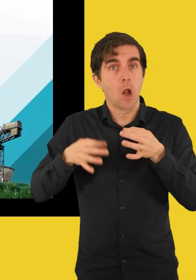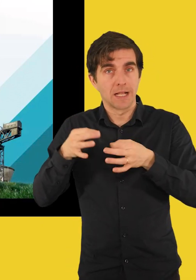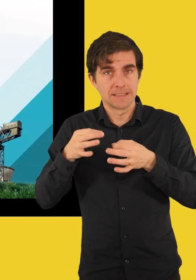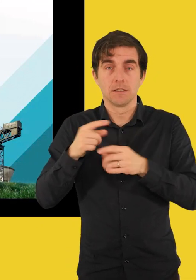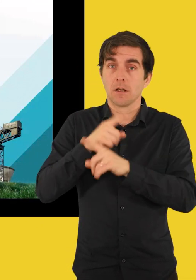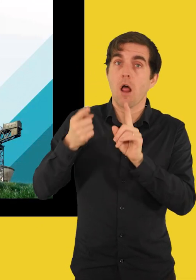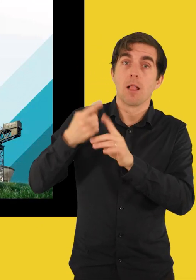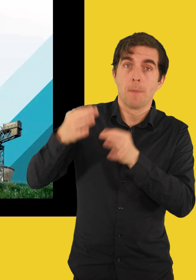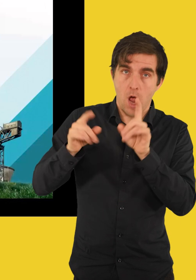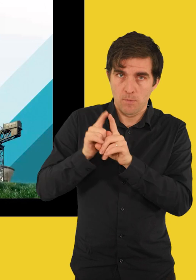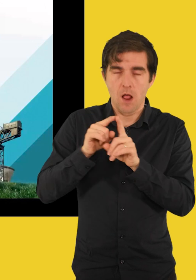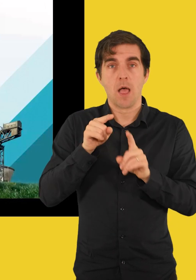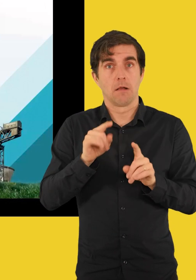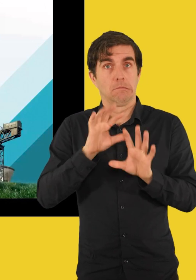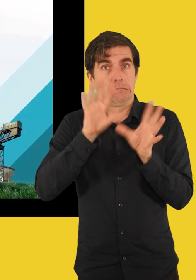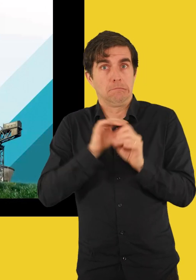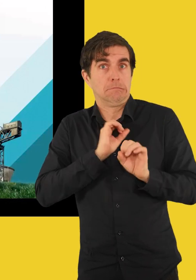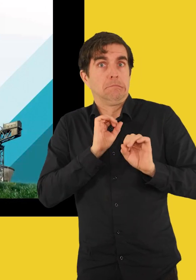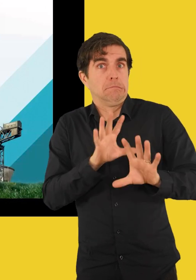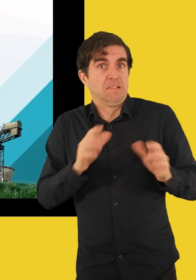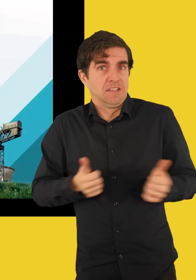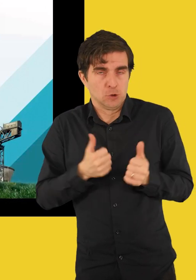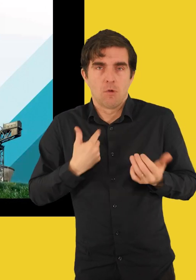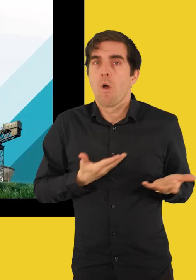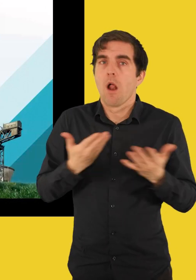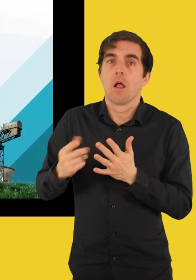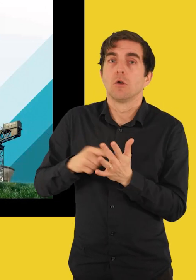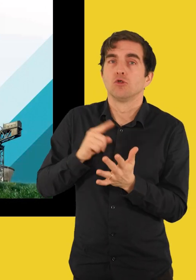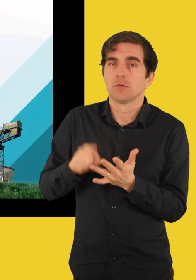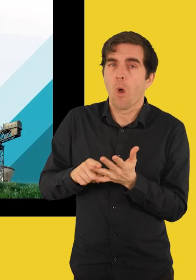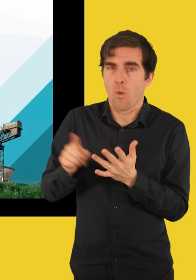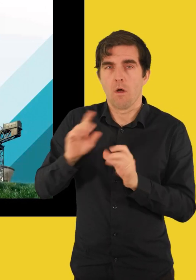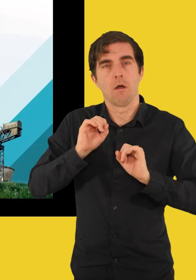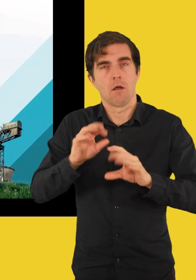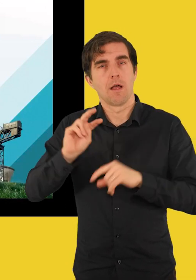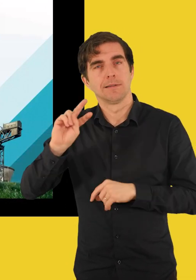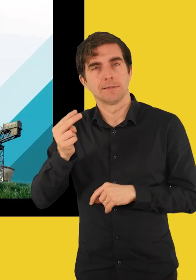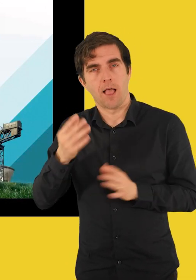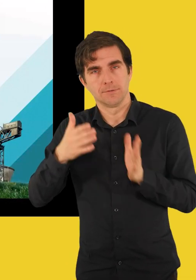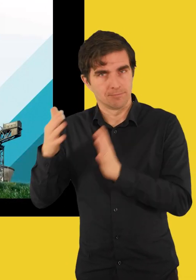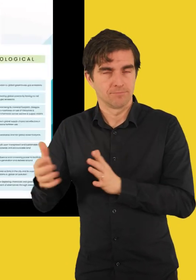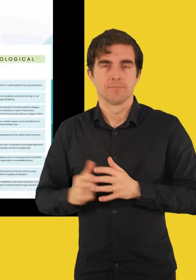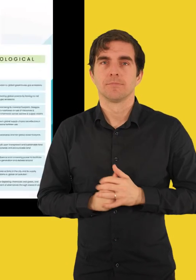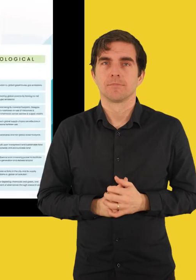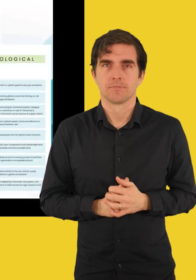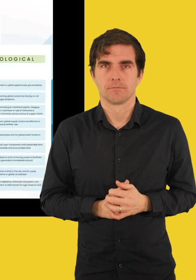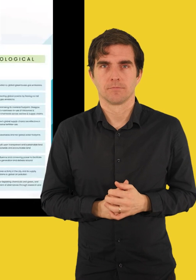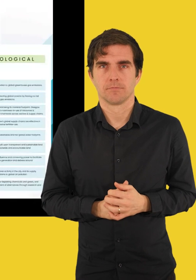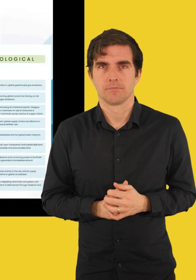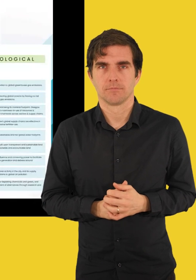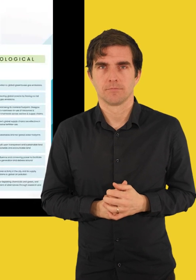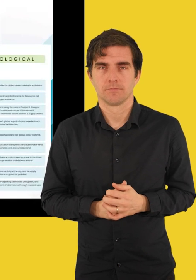well. So that's just a bit of an overview from me. What I'm going to do now is pass over to Jo to take you through the second half of the slides.